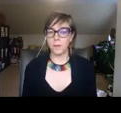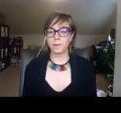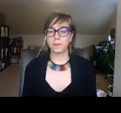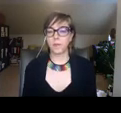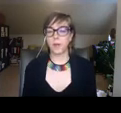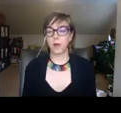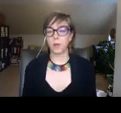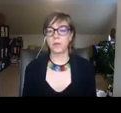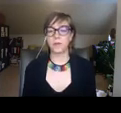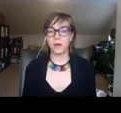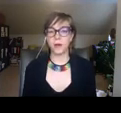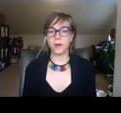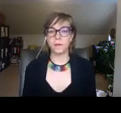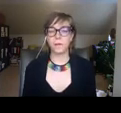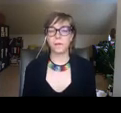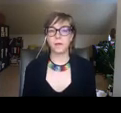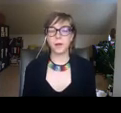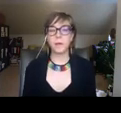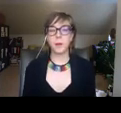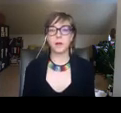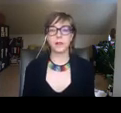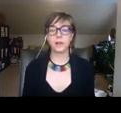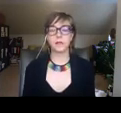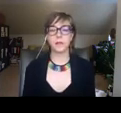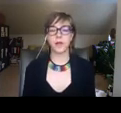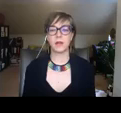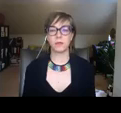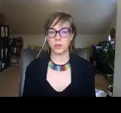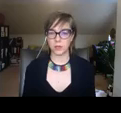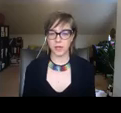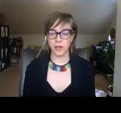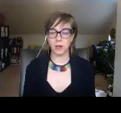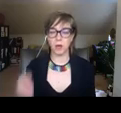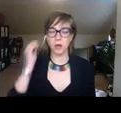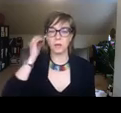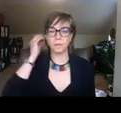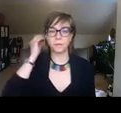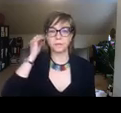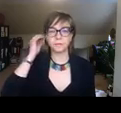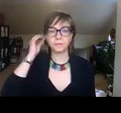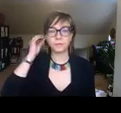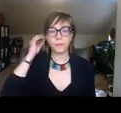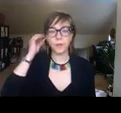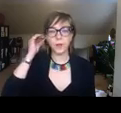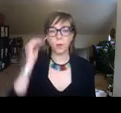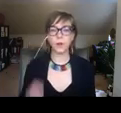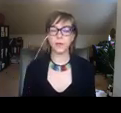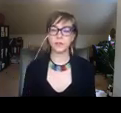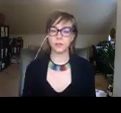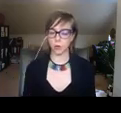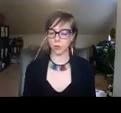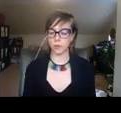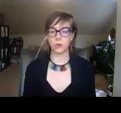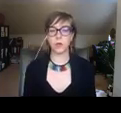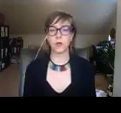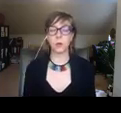book with a very, very positive and enriching take on what it means